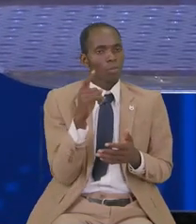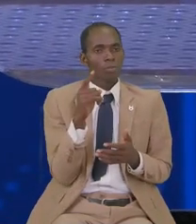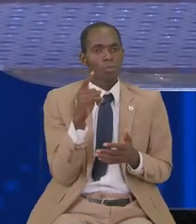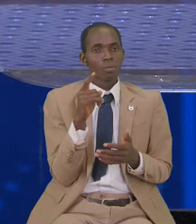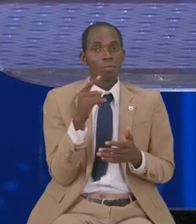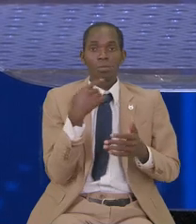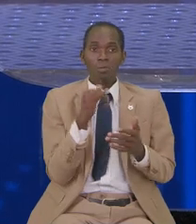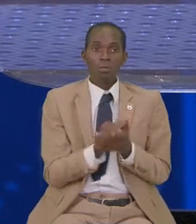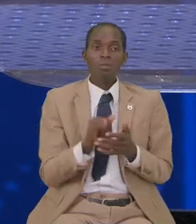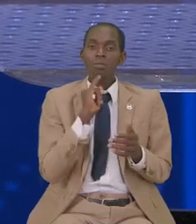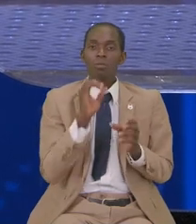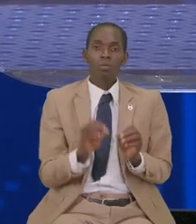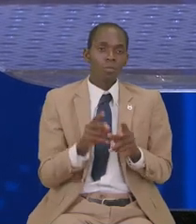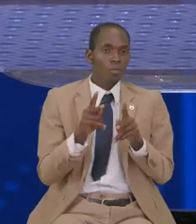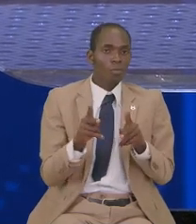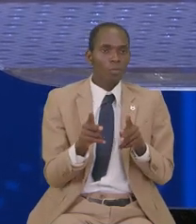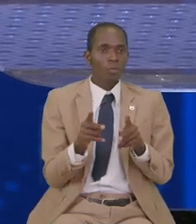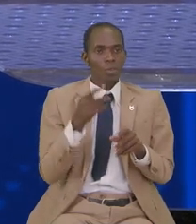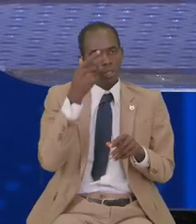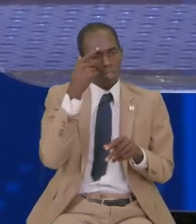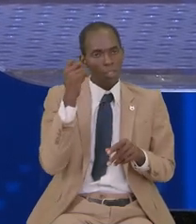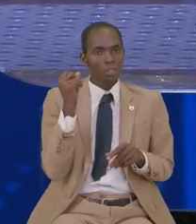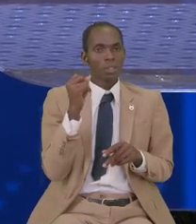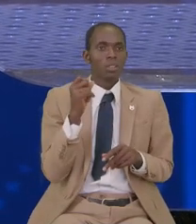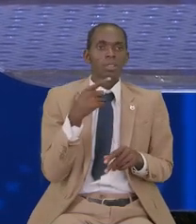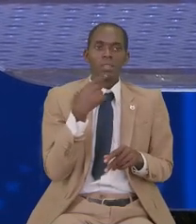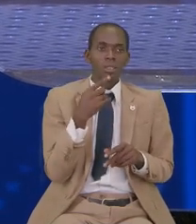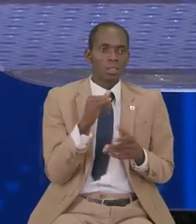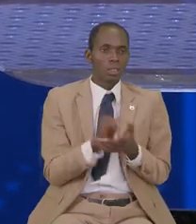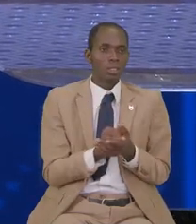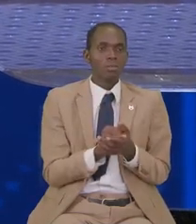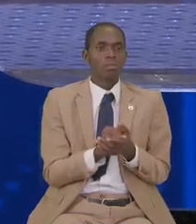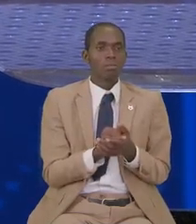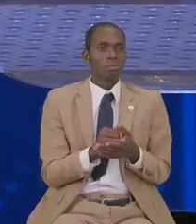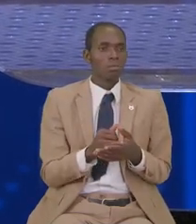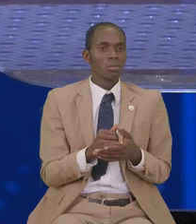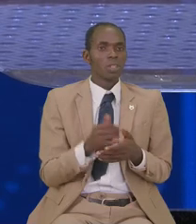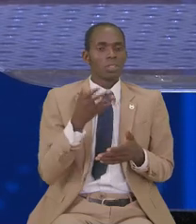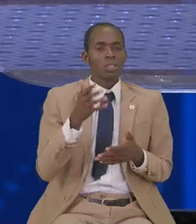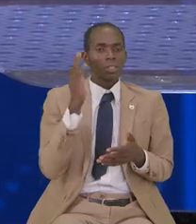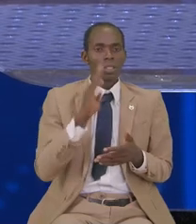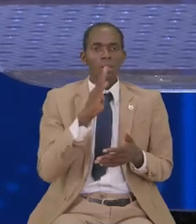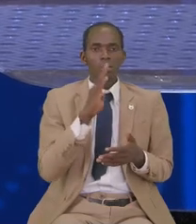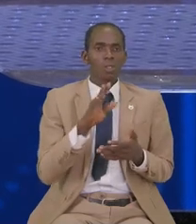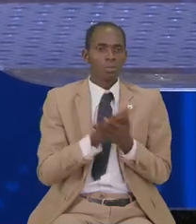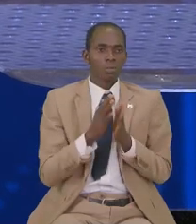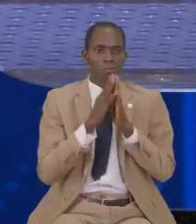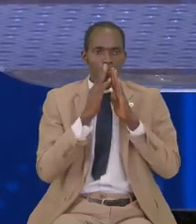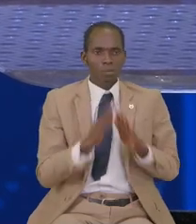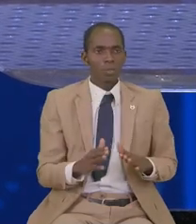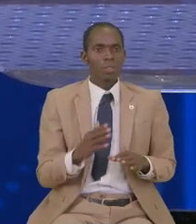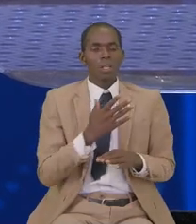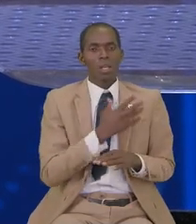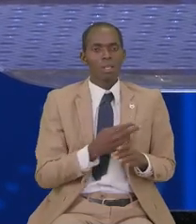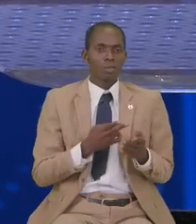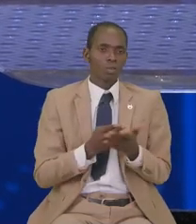that's okay. Because he said, moreover, for there shall be peace and truth in